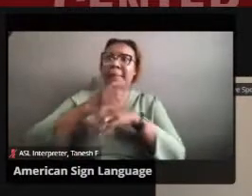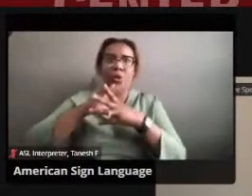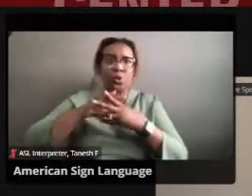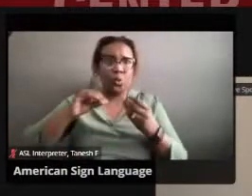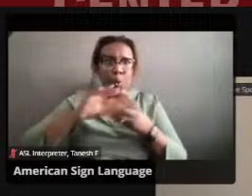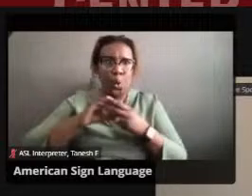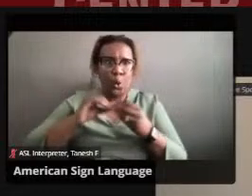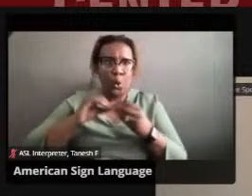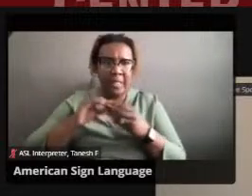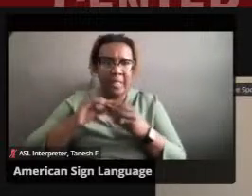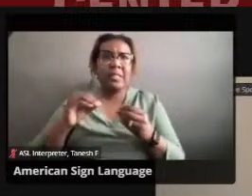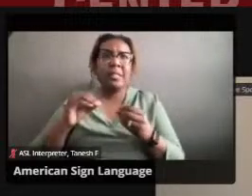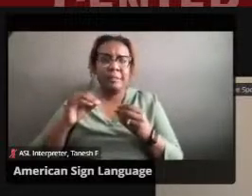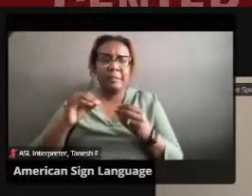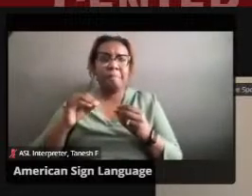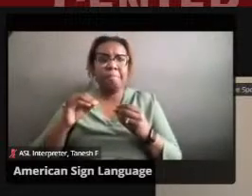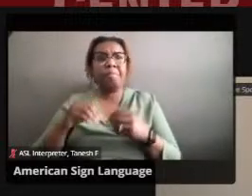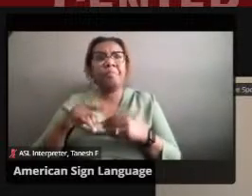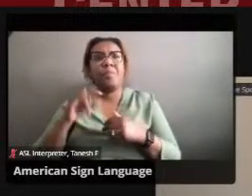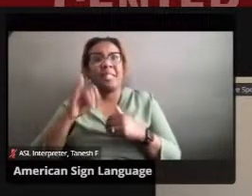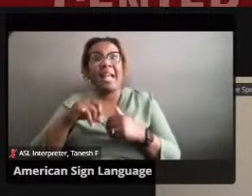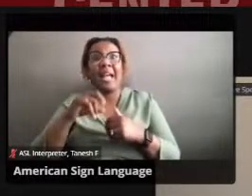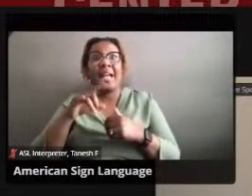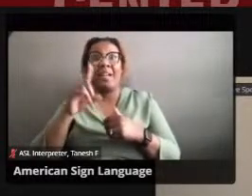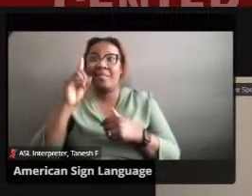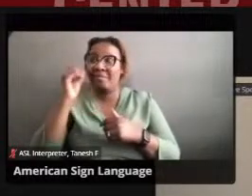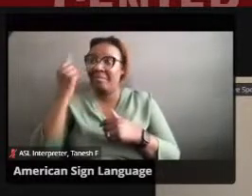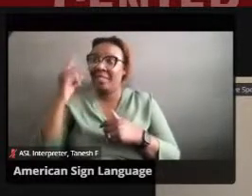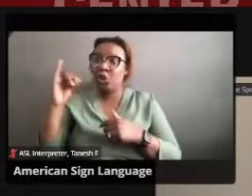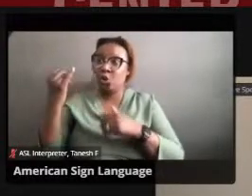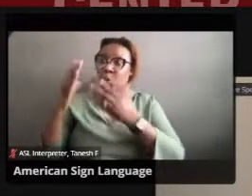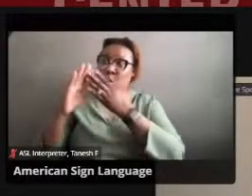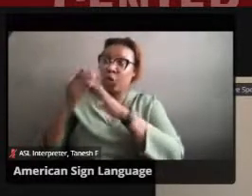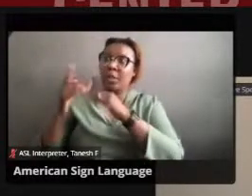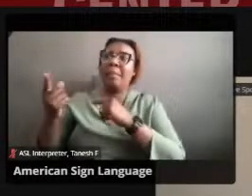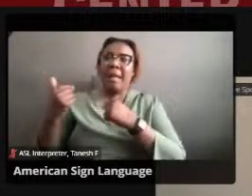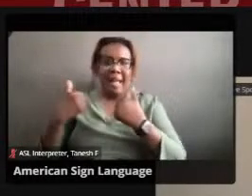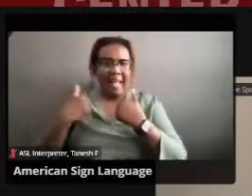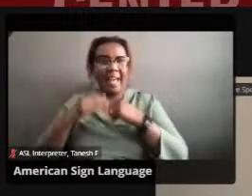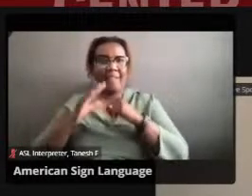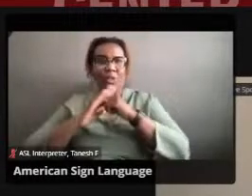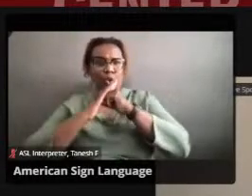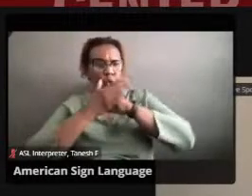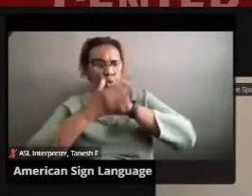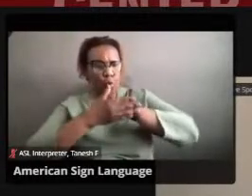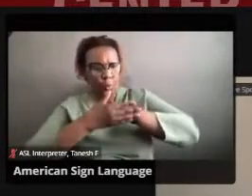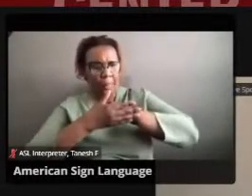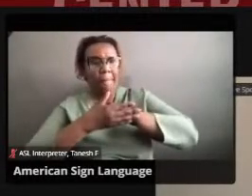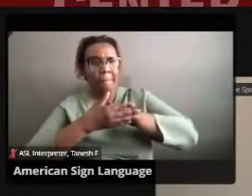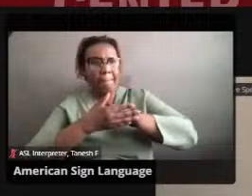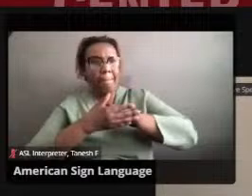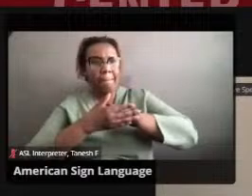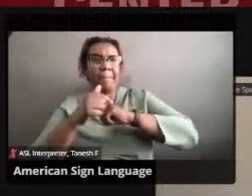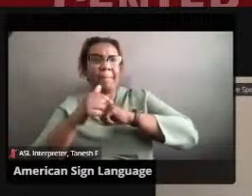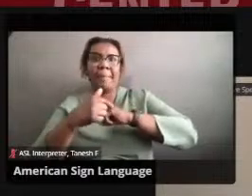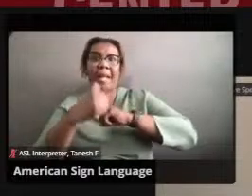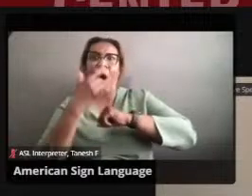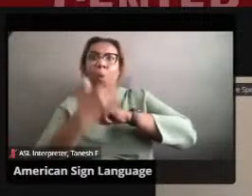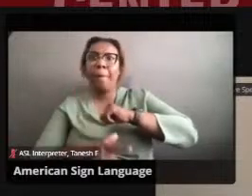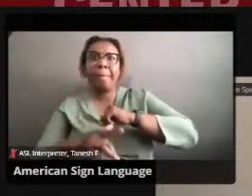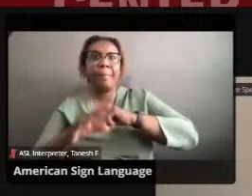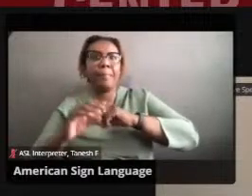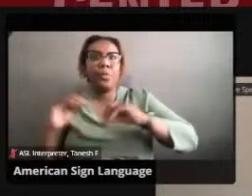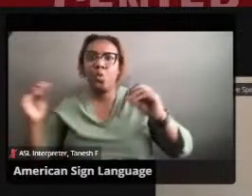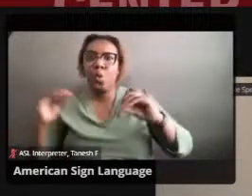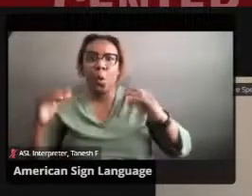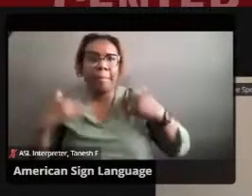force. There's an empty tomb in Jerusalem, a borrowed tomb that speaks to the economic inequities